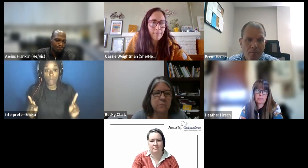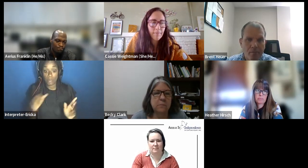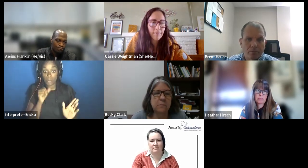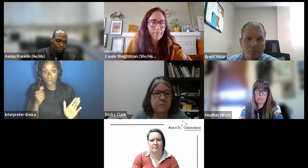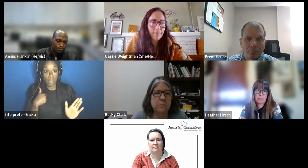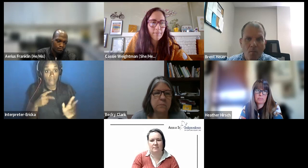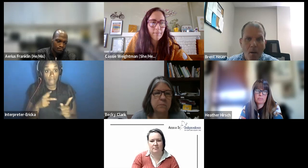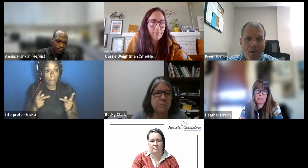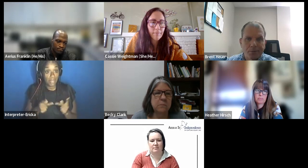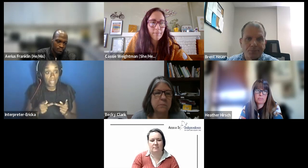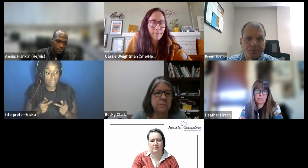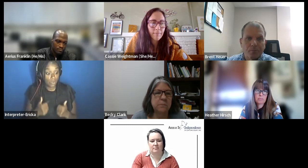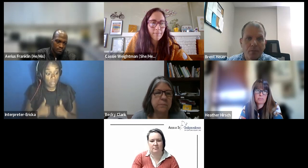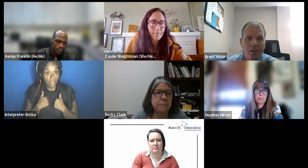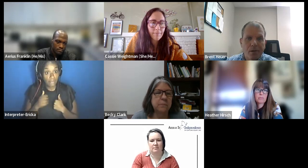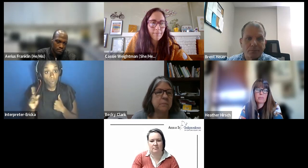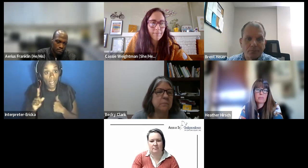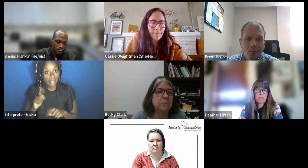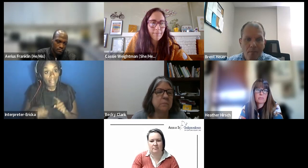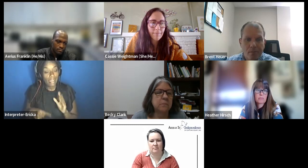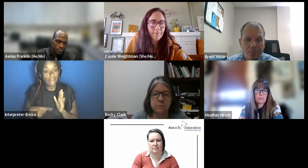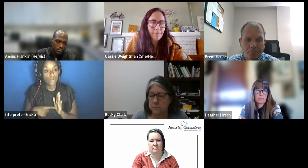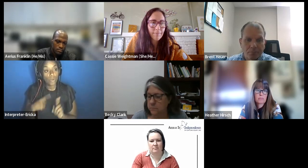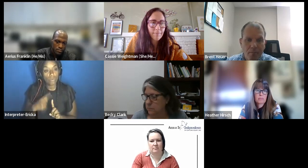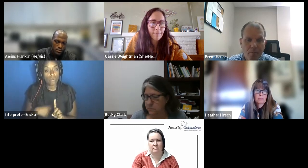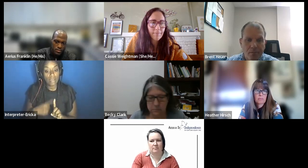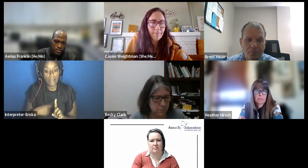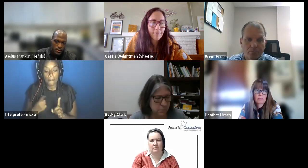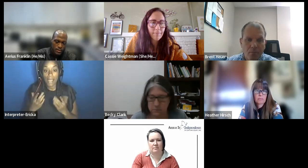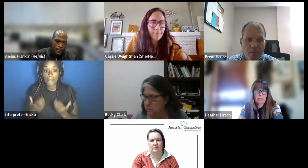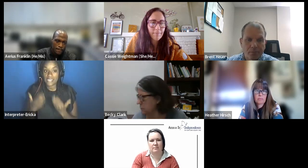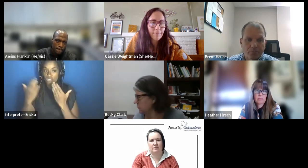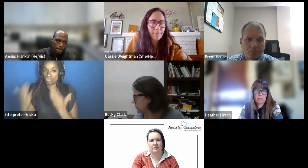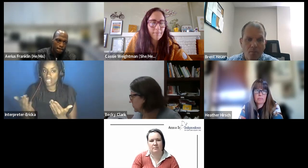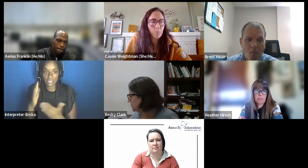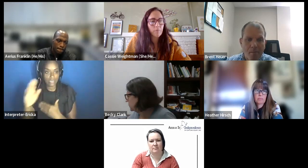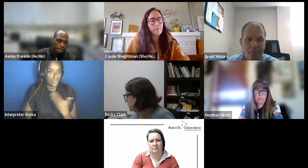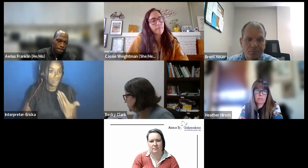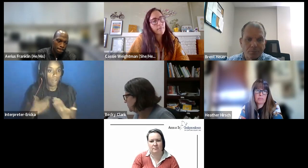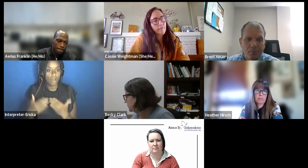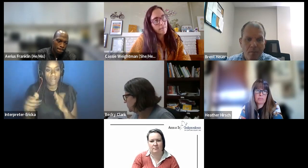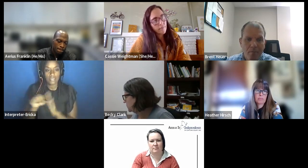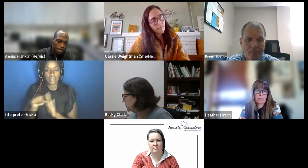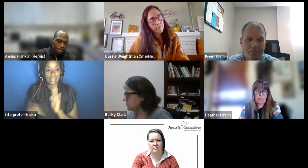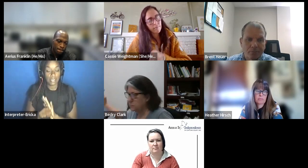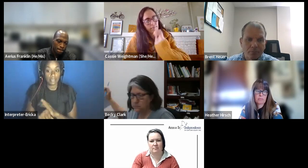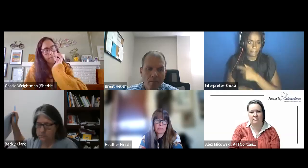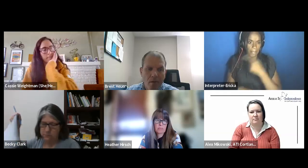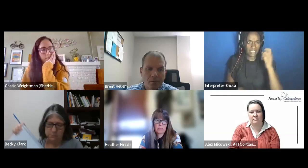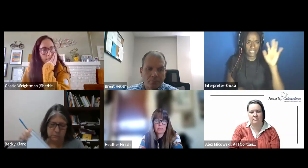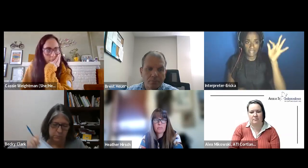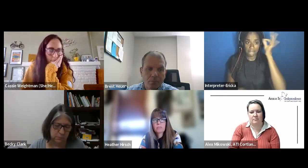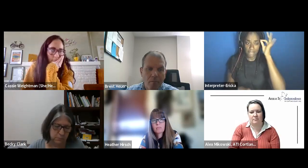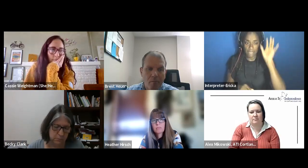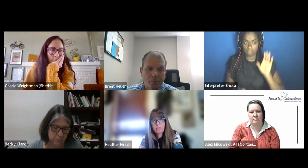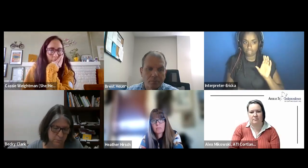they can't afford the rent. But I would suggest to all states, because the feds put out a ton of